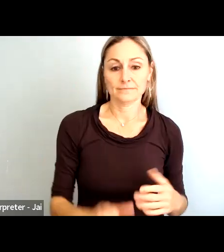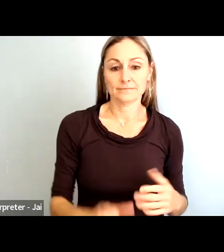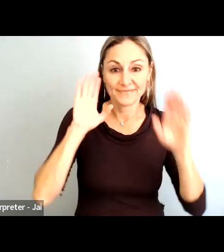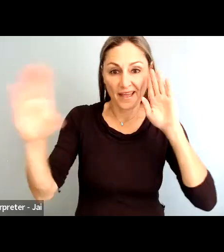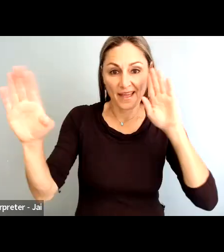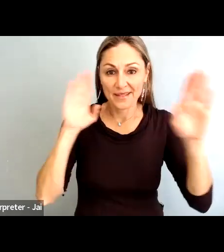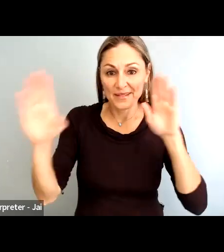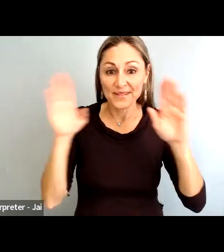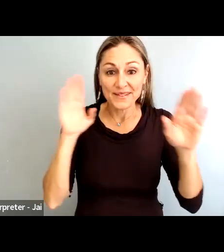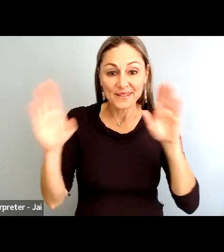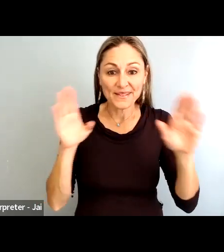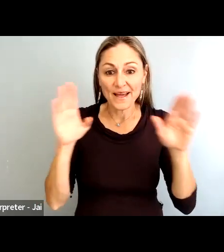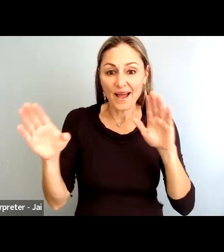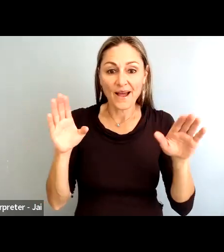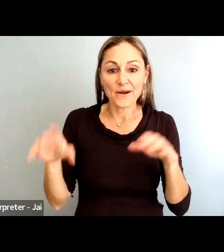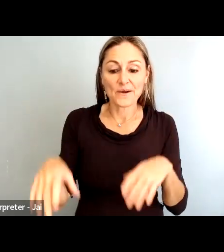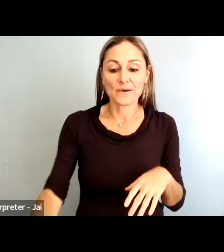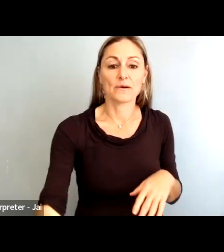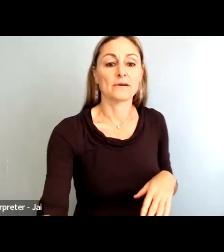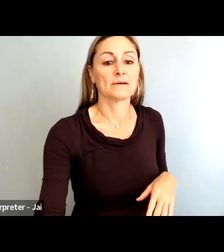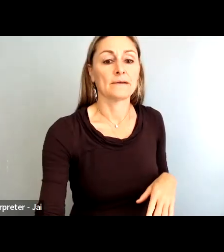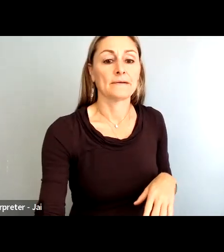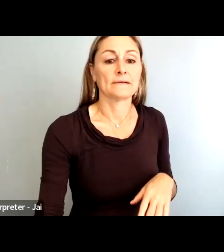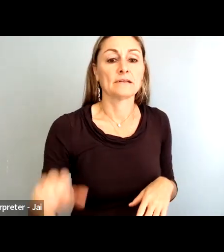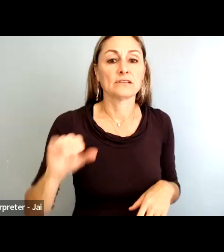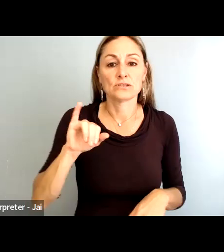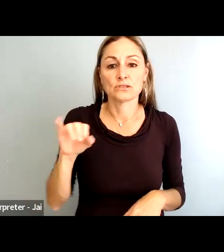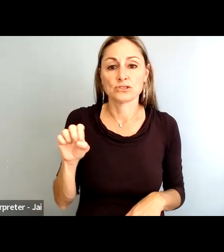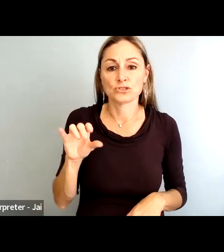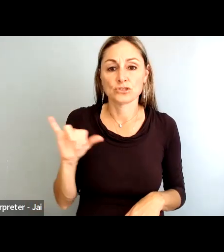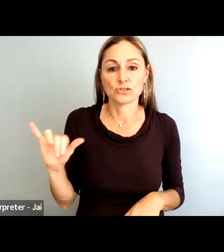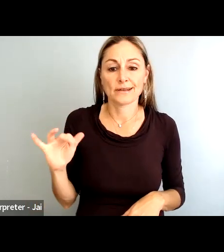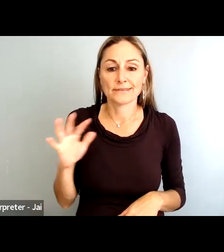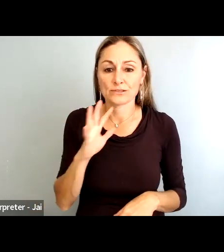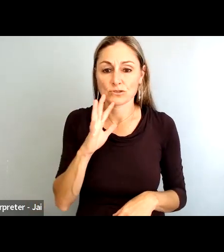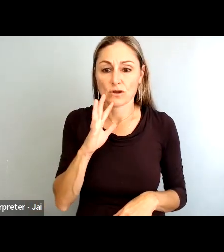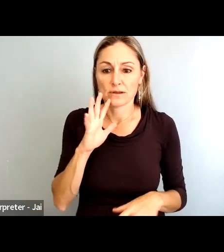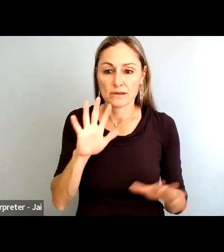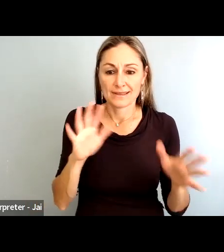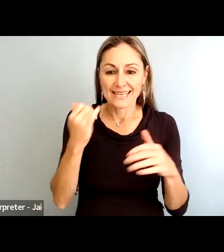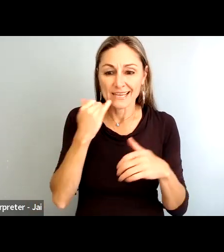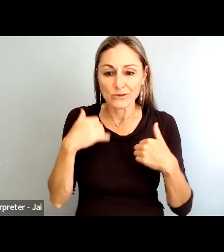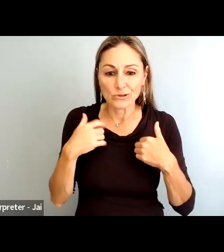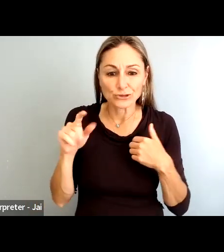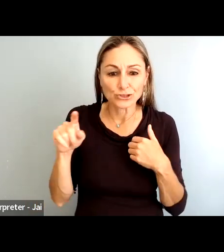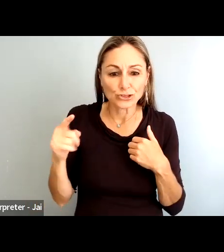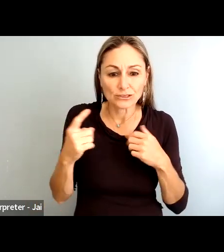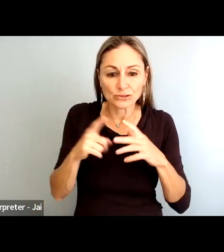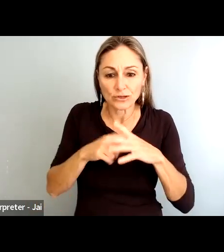Hello, if you are just joining, we're going to give it a couple of seconds here to let